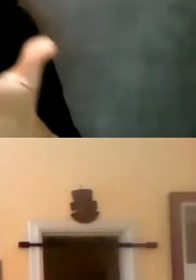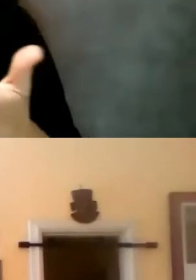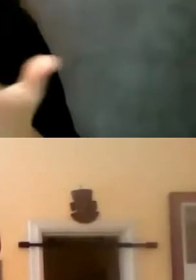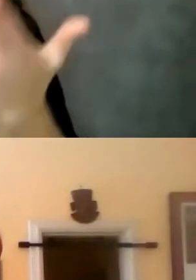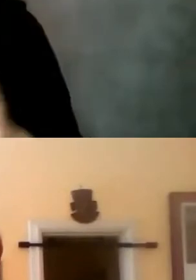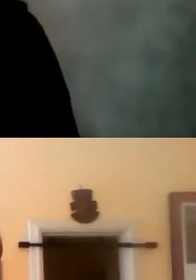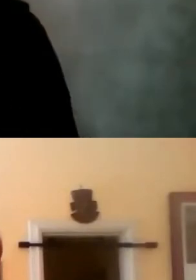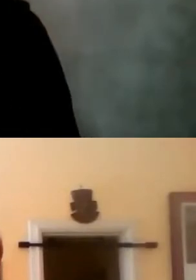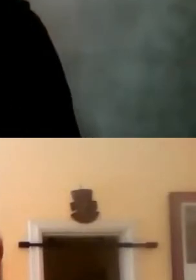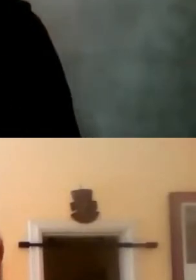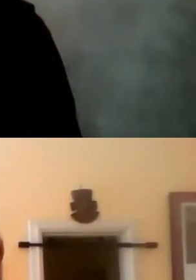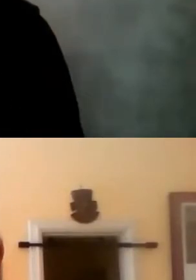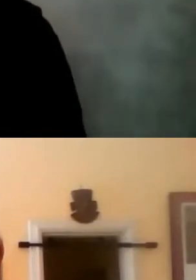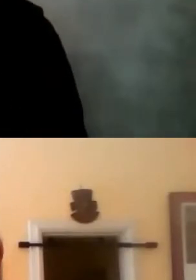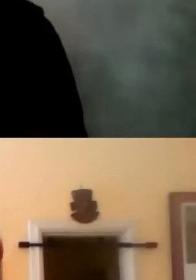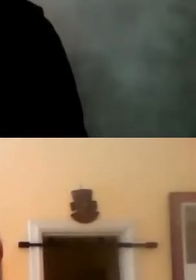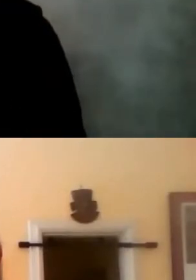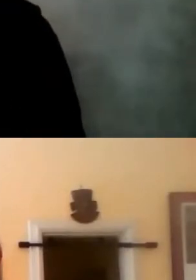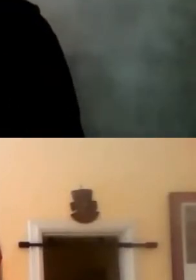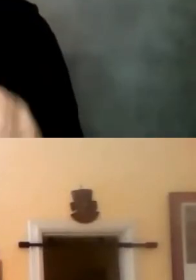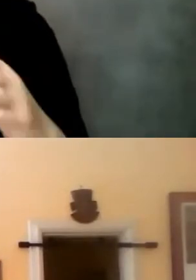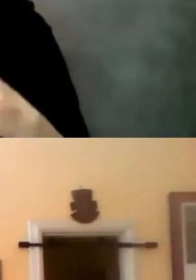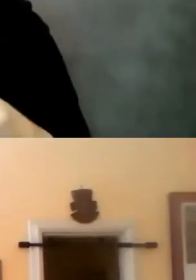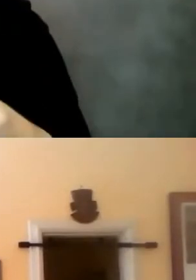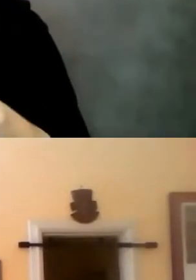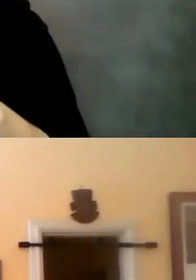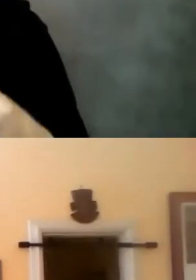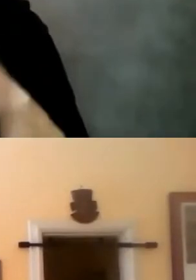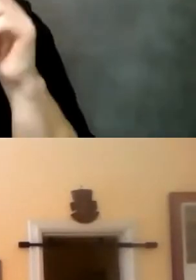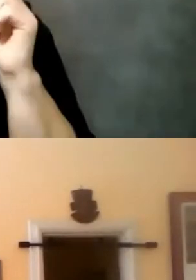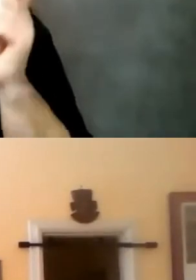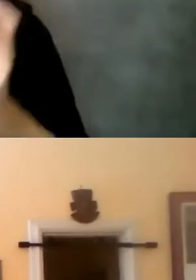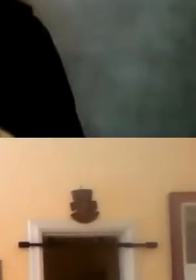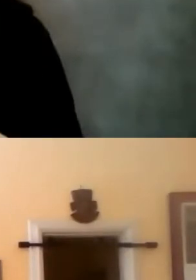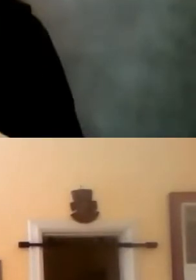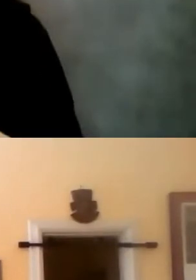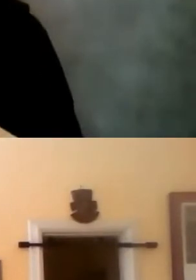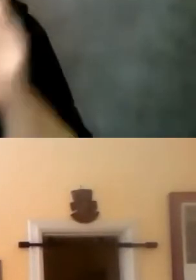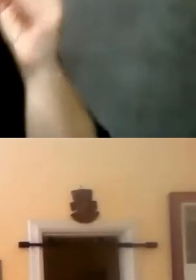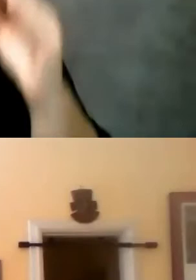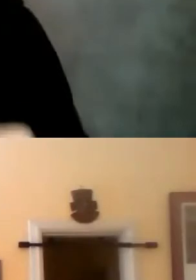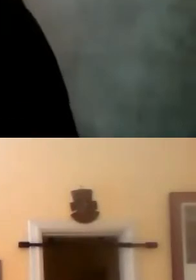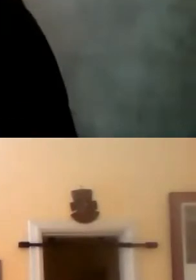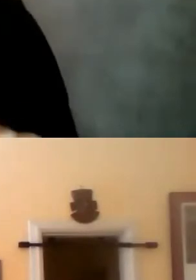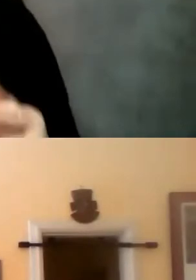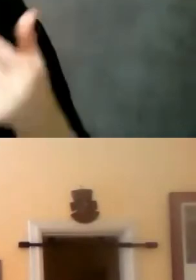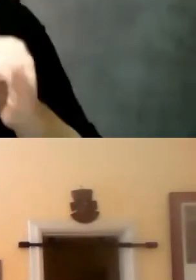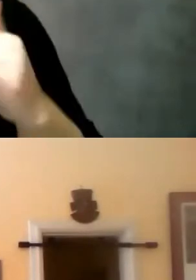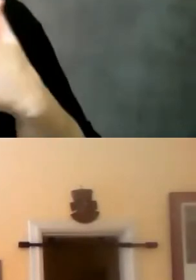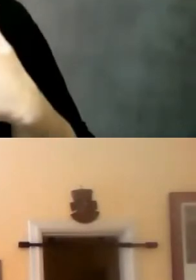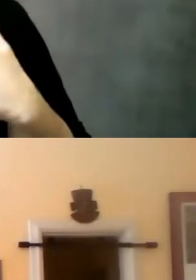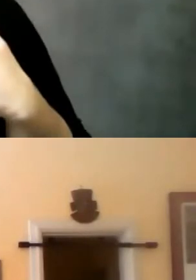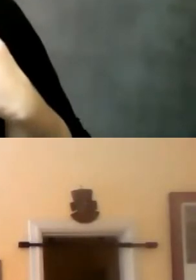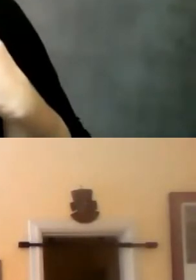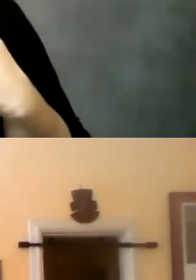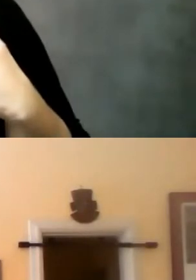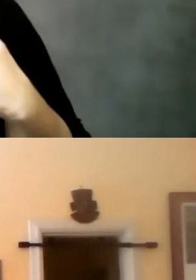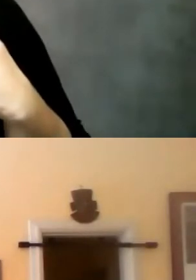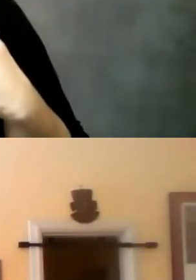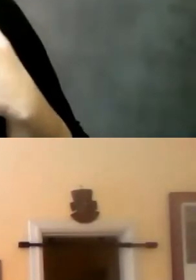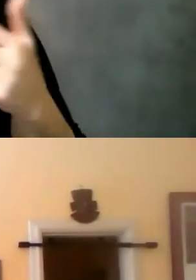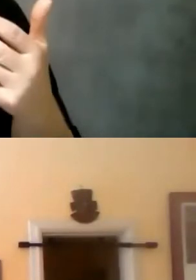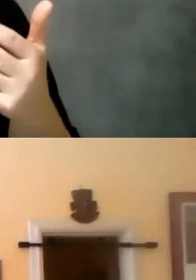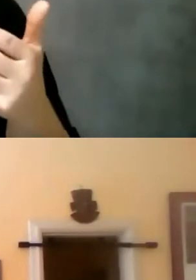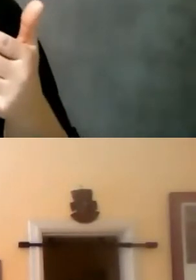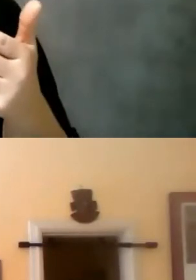standard deviation. And after this further adjustment, you still have 40% of the standard deviation as your effect size,